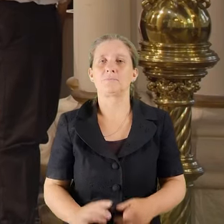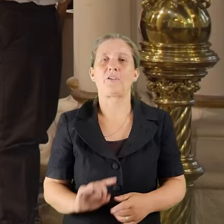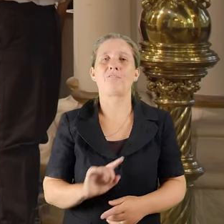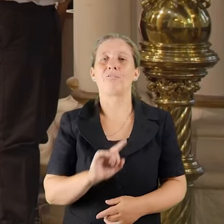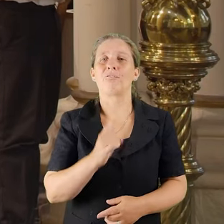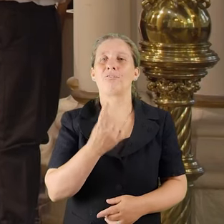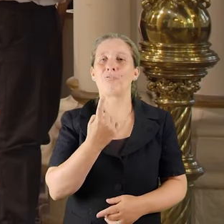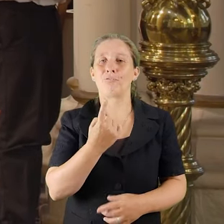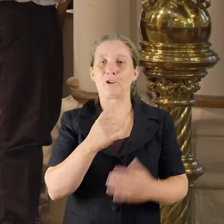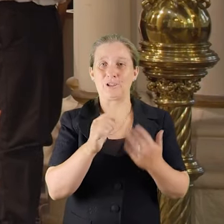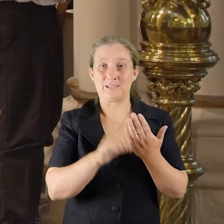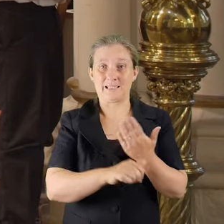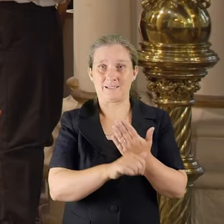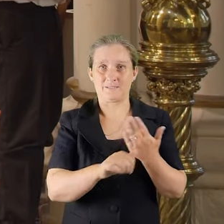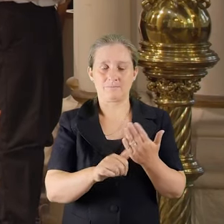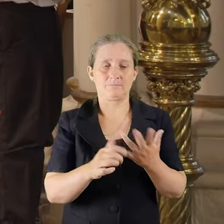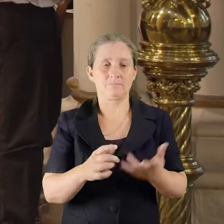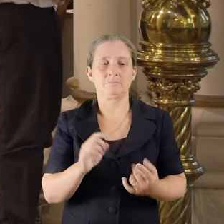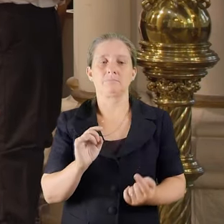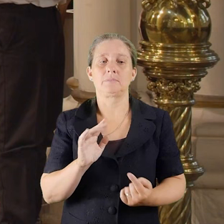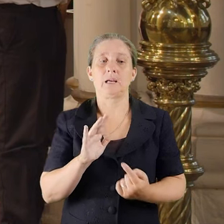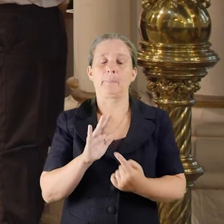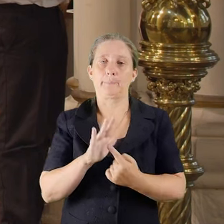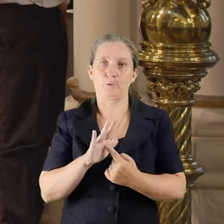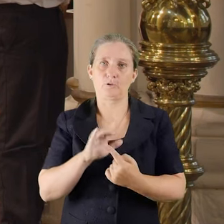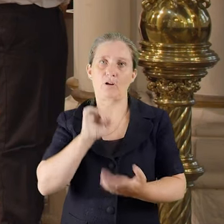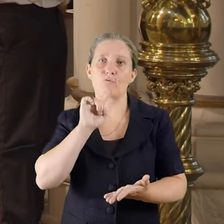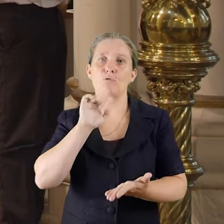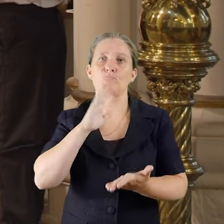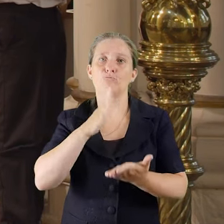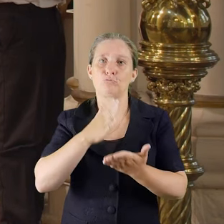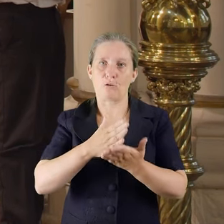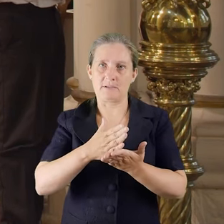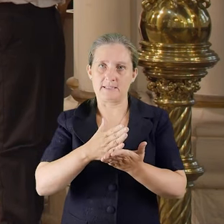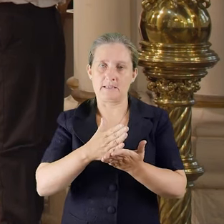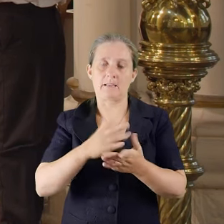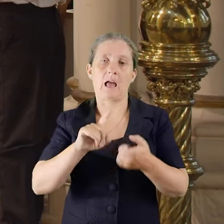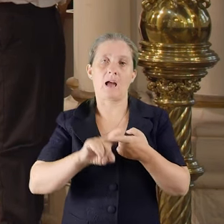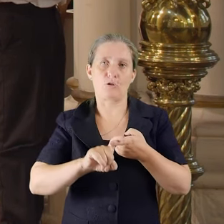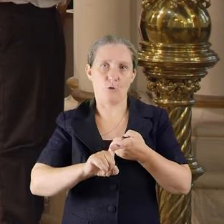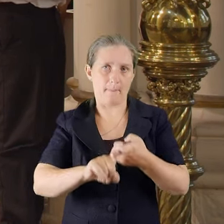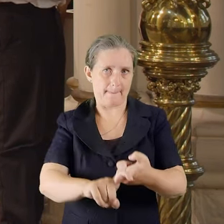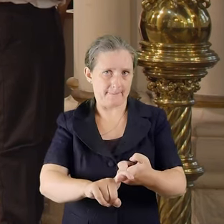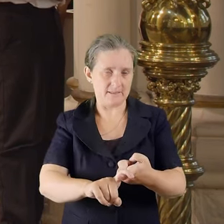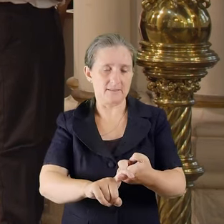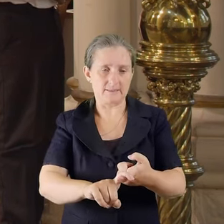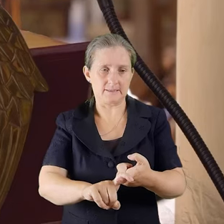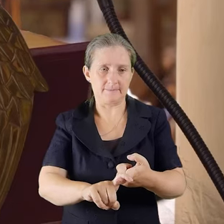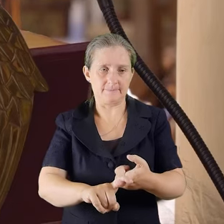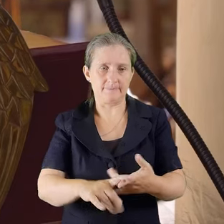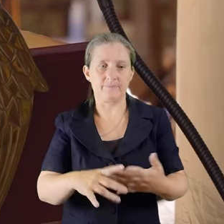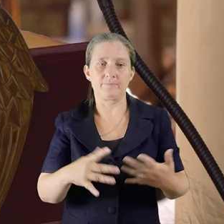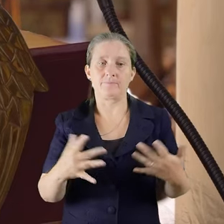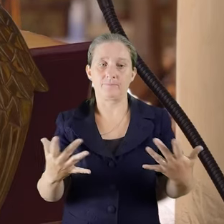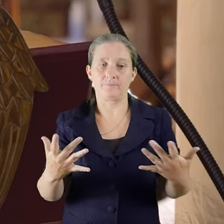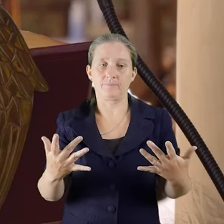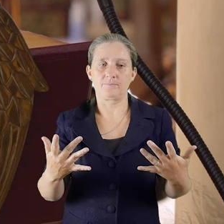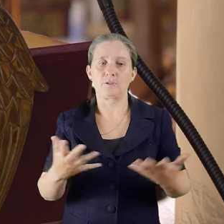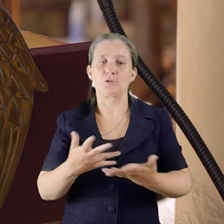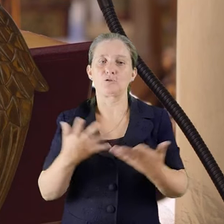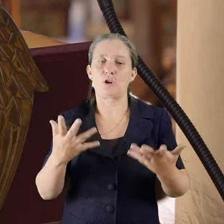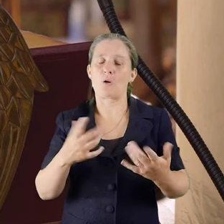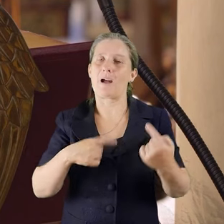In the first lesson, we hear of the importance of keeping promises and commitments. And